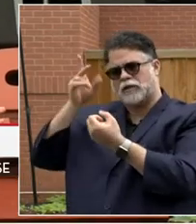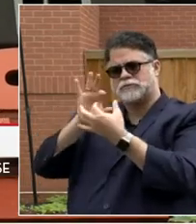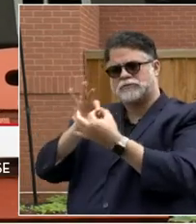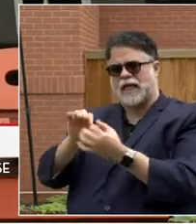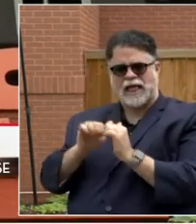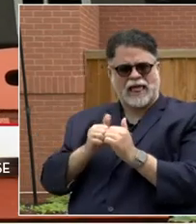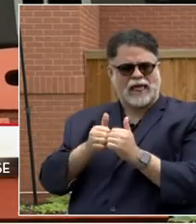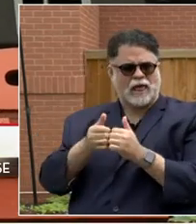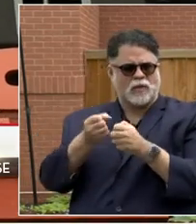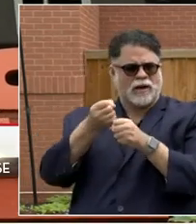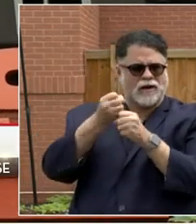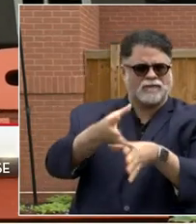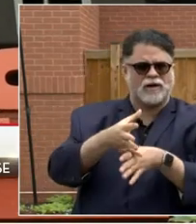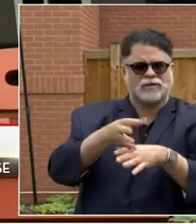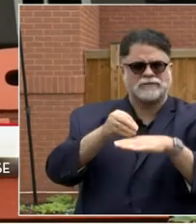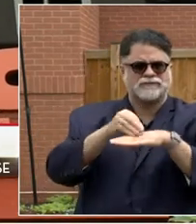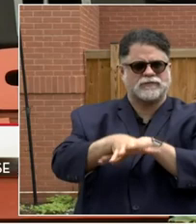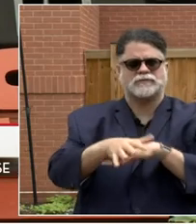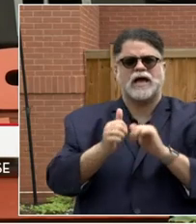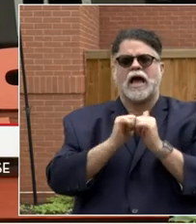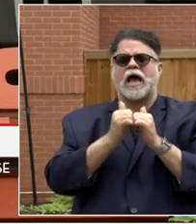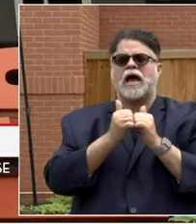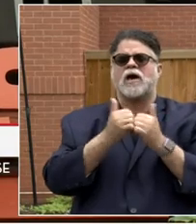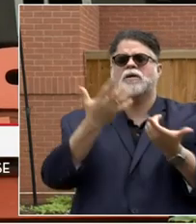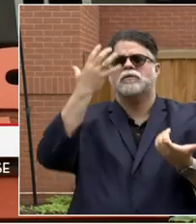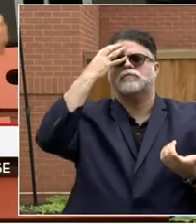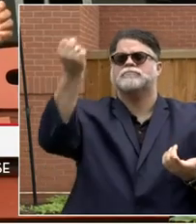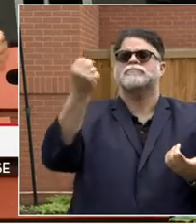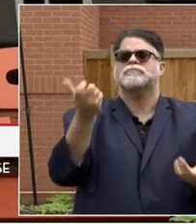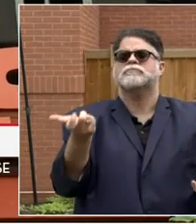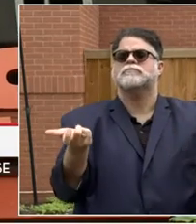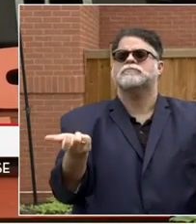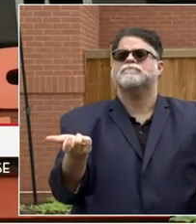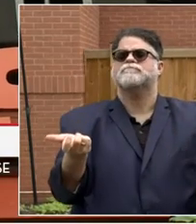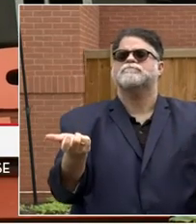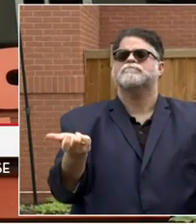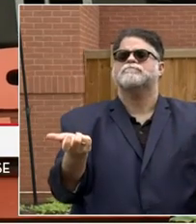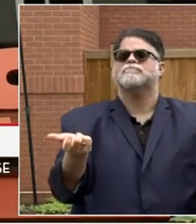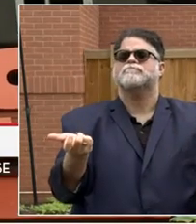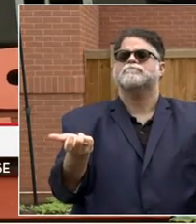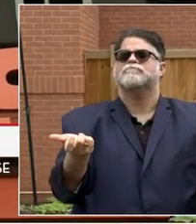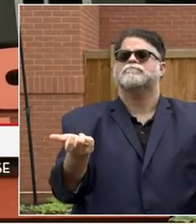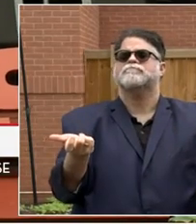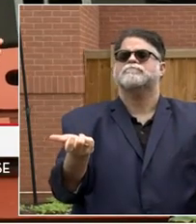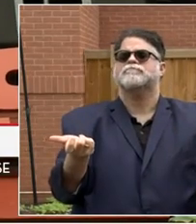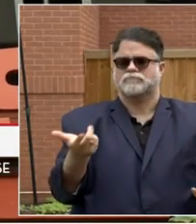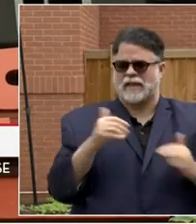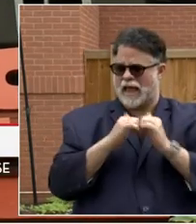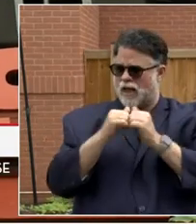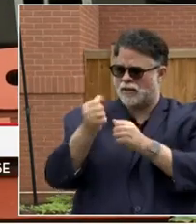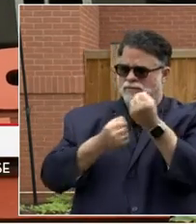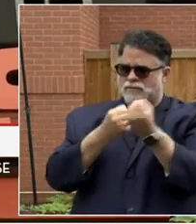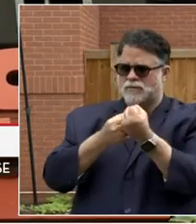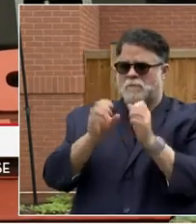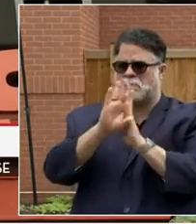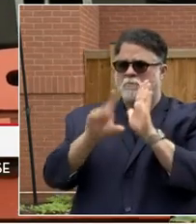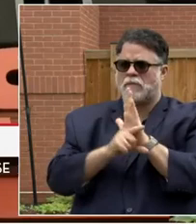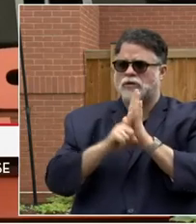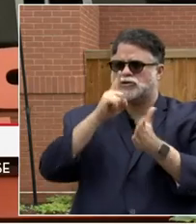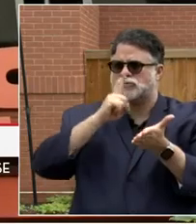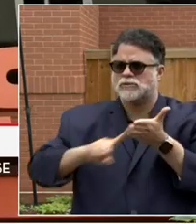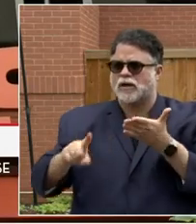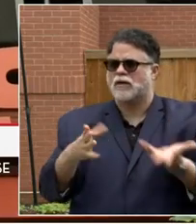Americans, by and large, they support background checks. You had an 18-year-old go buy a gun and a couple of days later shoot